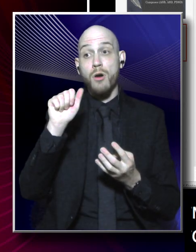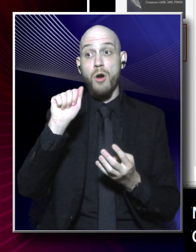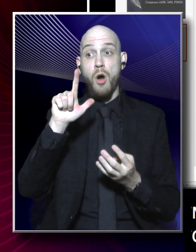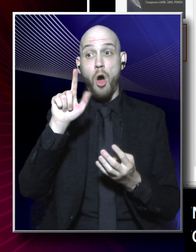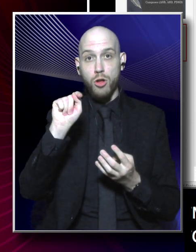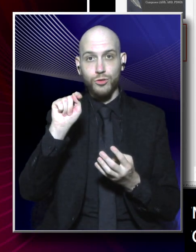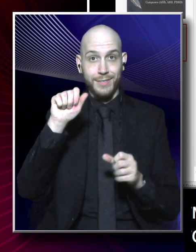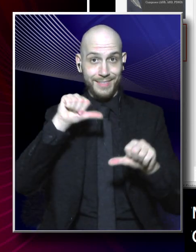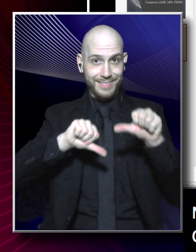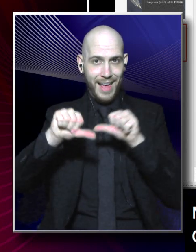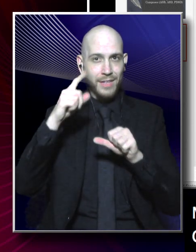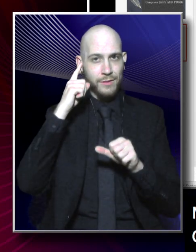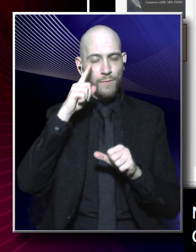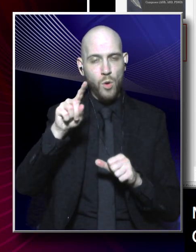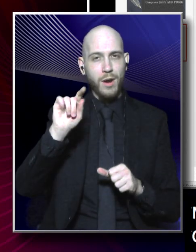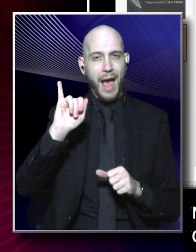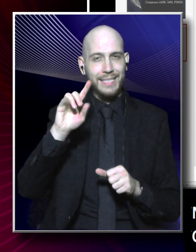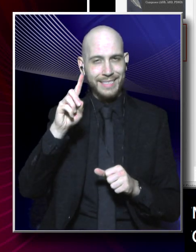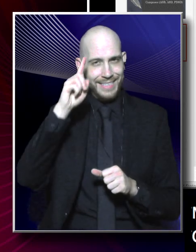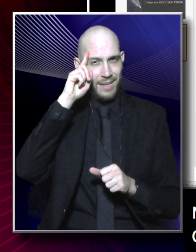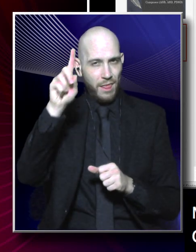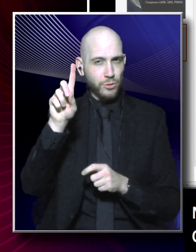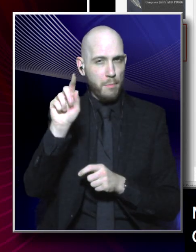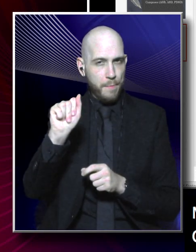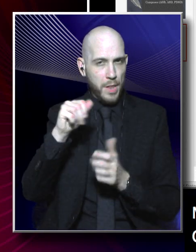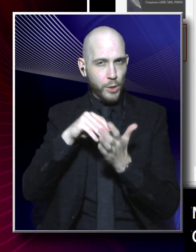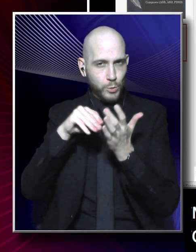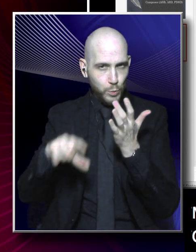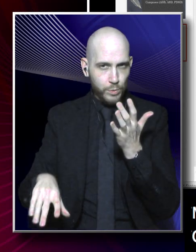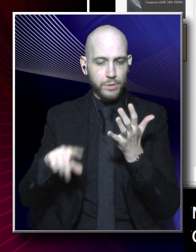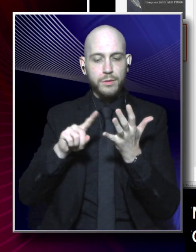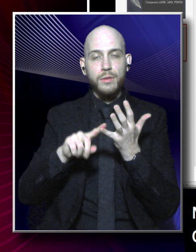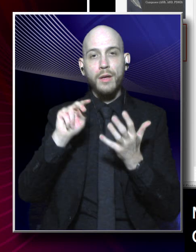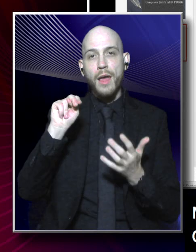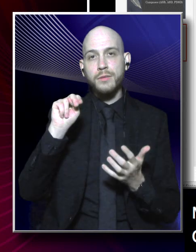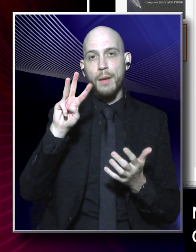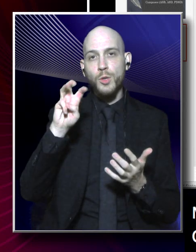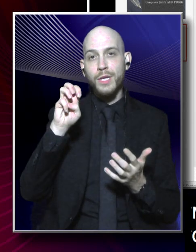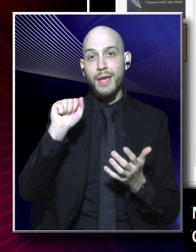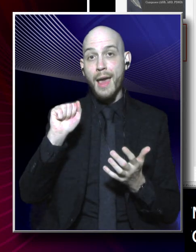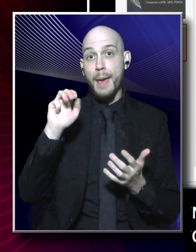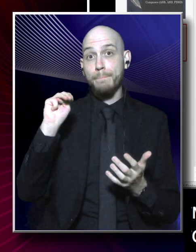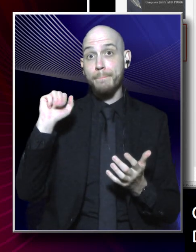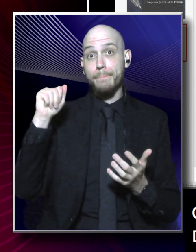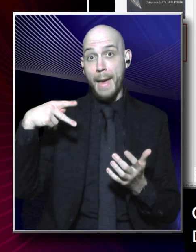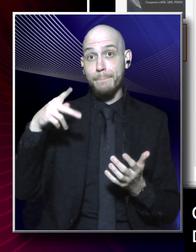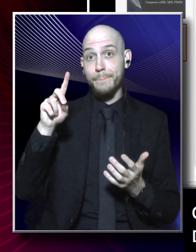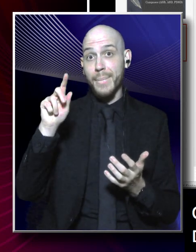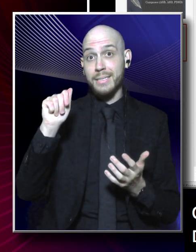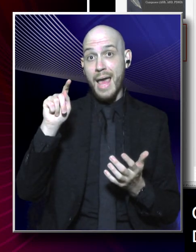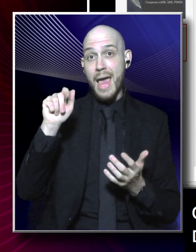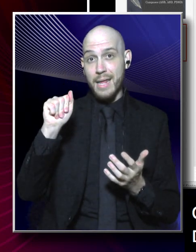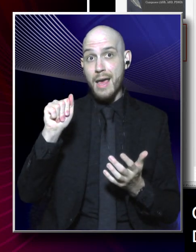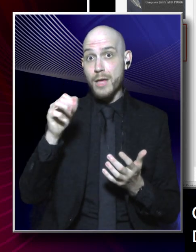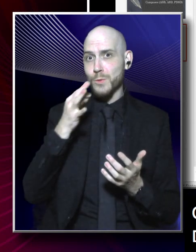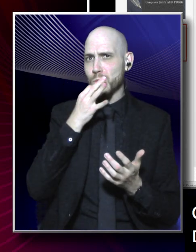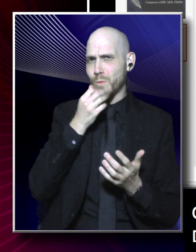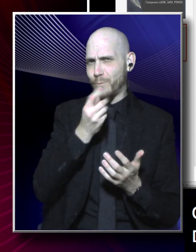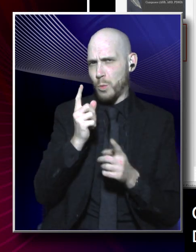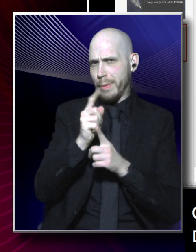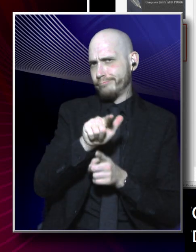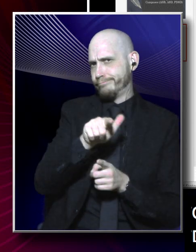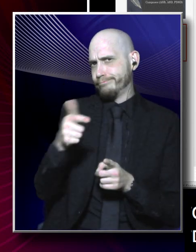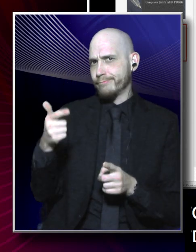intellectually disabled children, our NWEA map data, which Oren will be talking about in a few